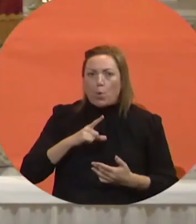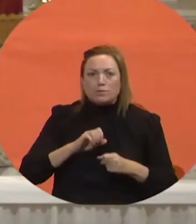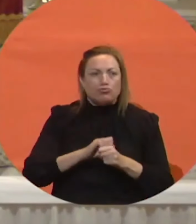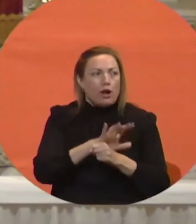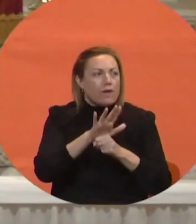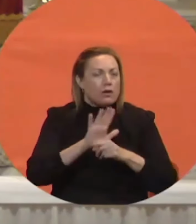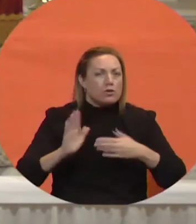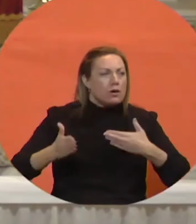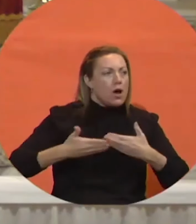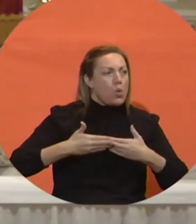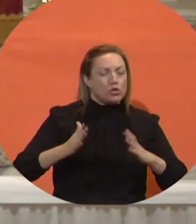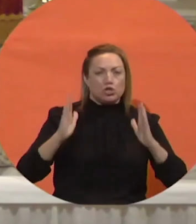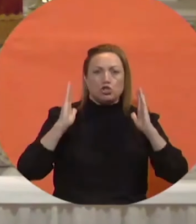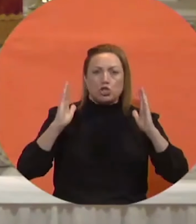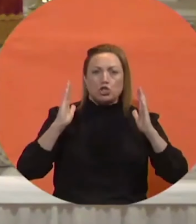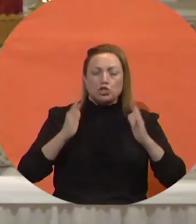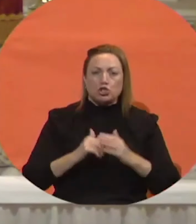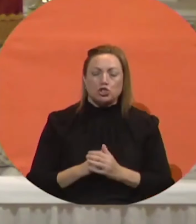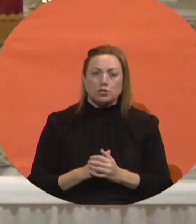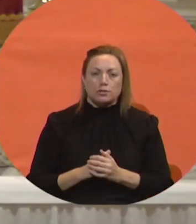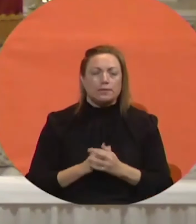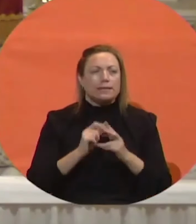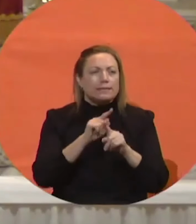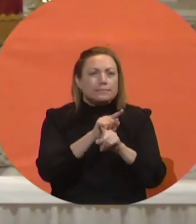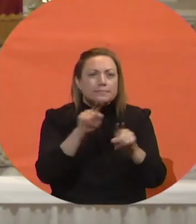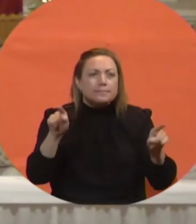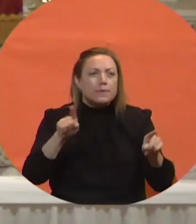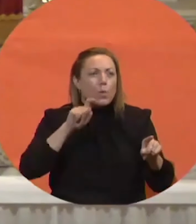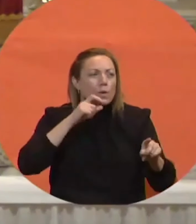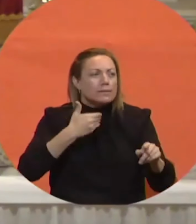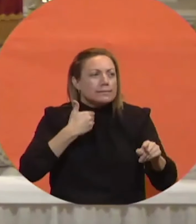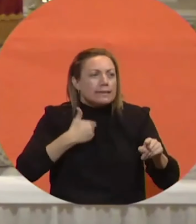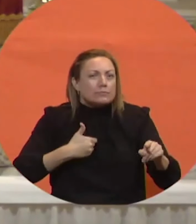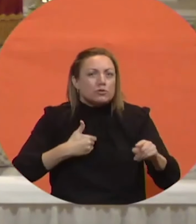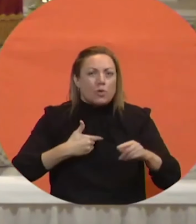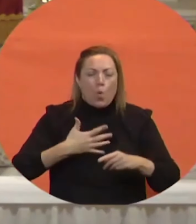a similar outcry in the months and years to come.